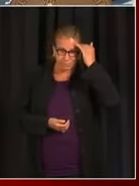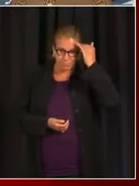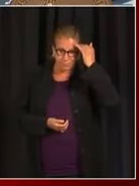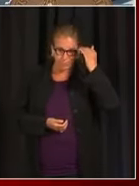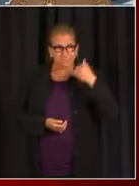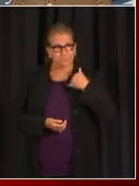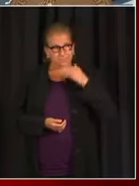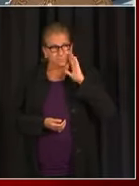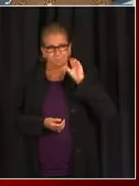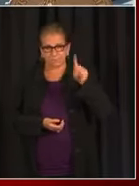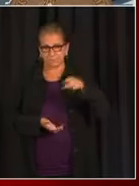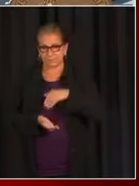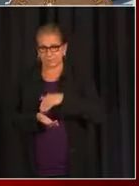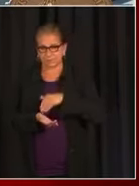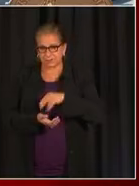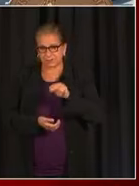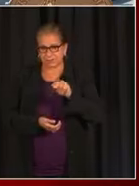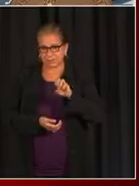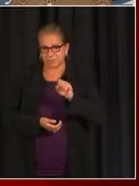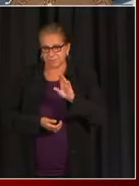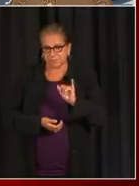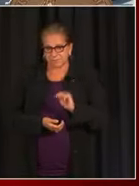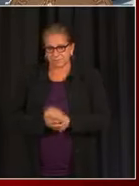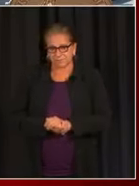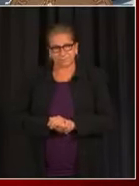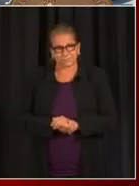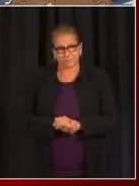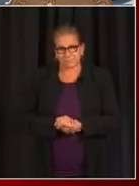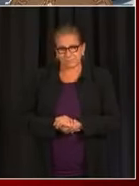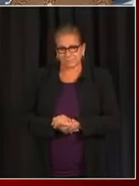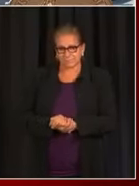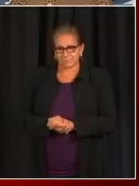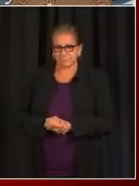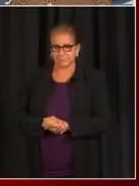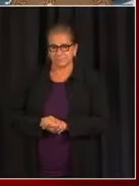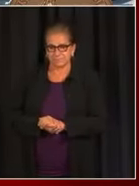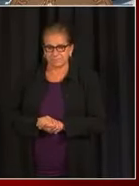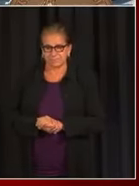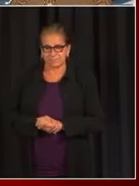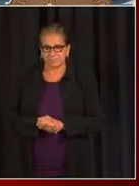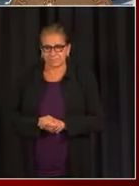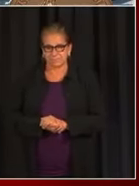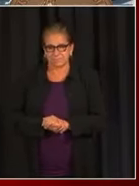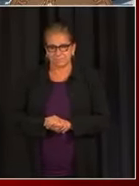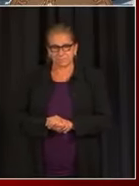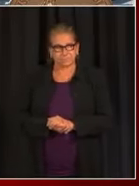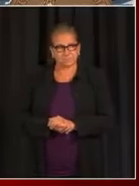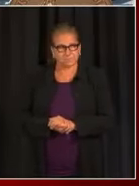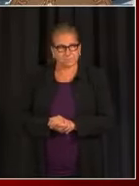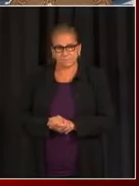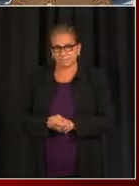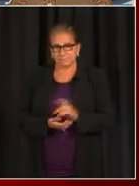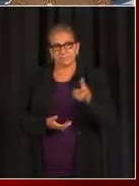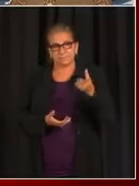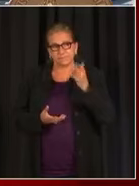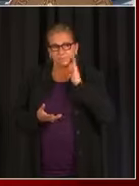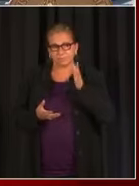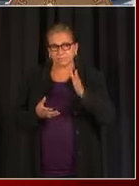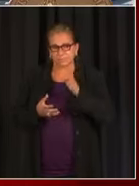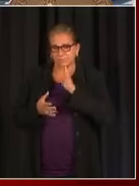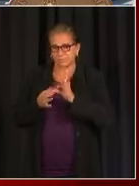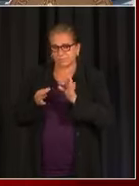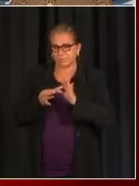Dr. Nesbitt as well to review, and I think that we're putting this out today, the update for the first